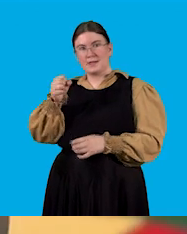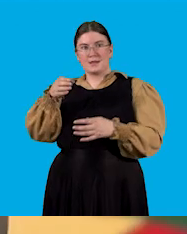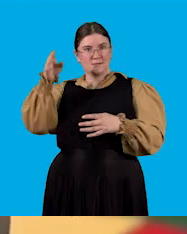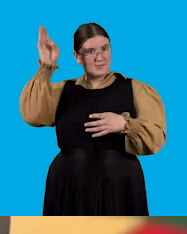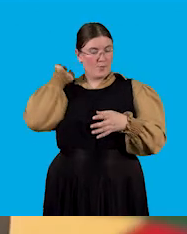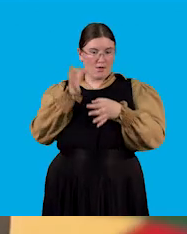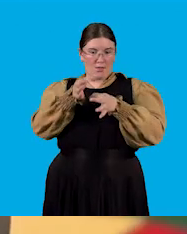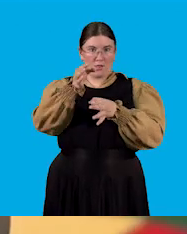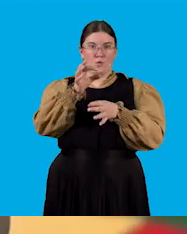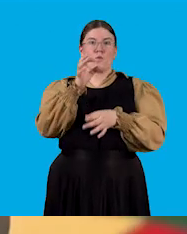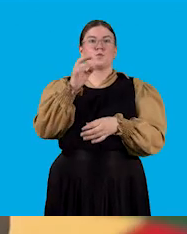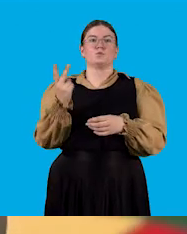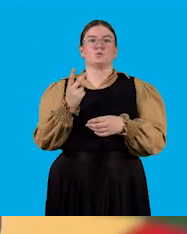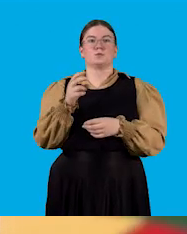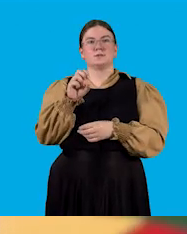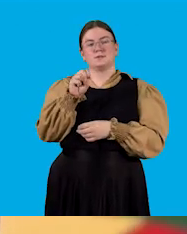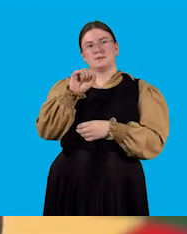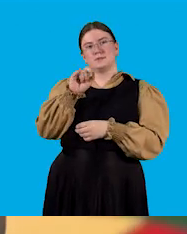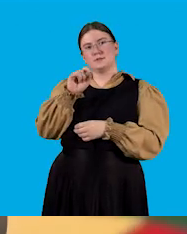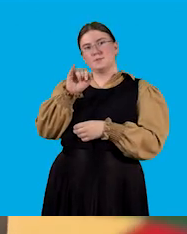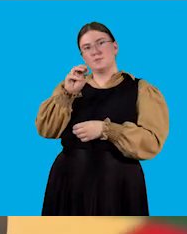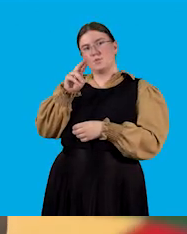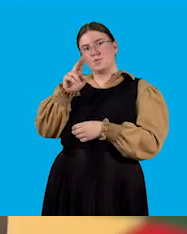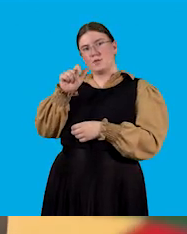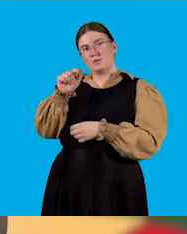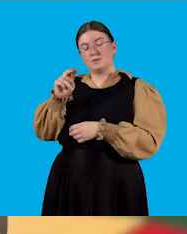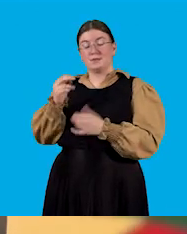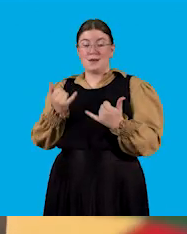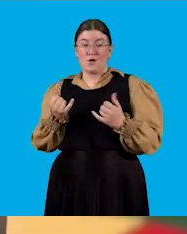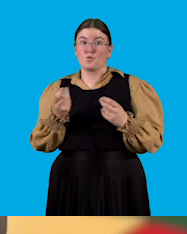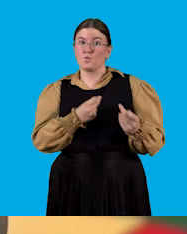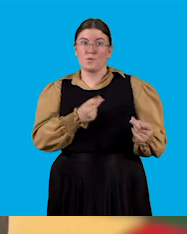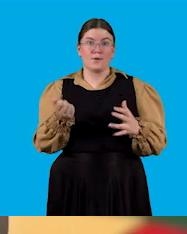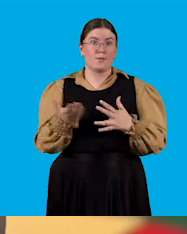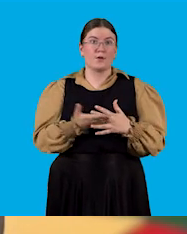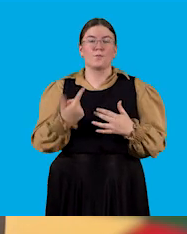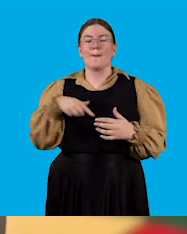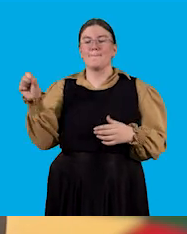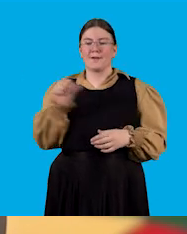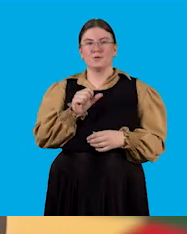Let us take a quick break and we will be back shortly with some more.